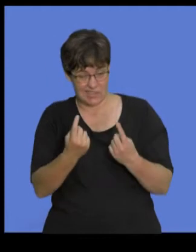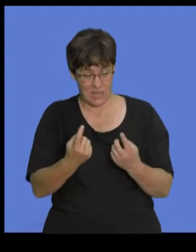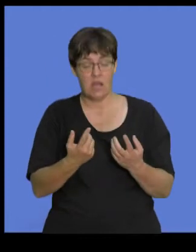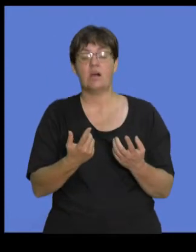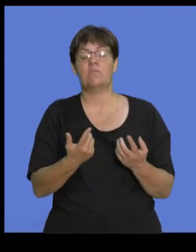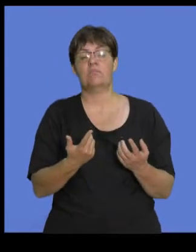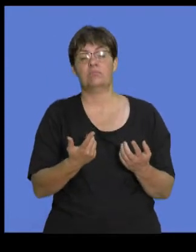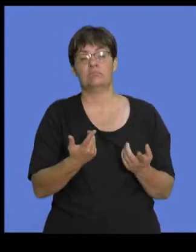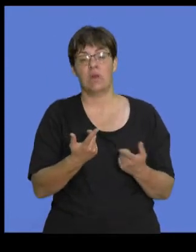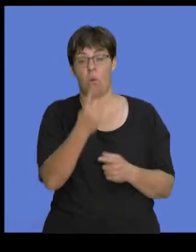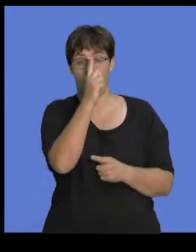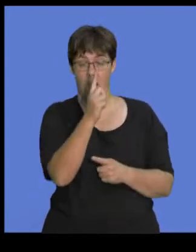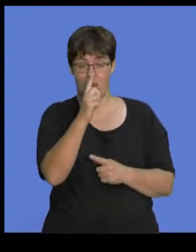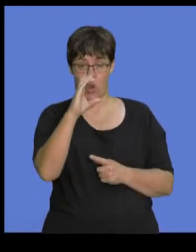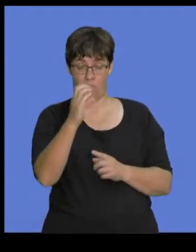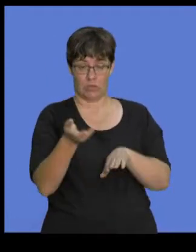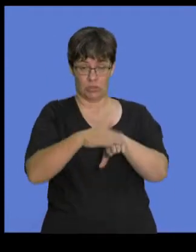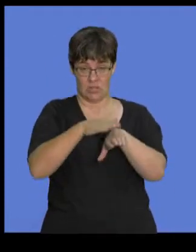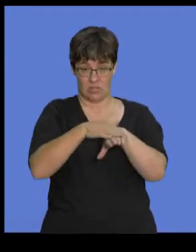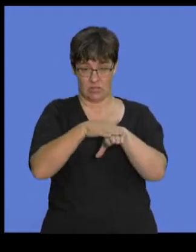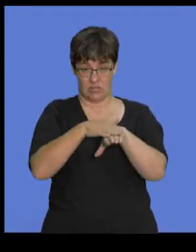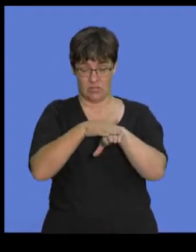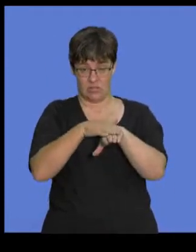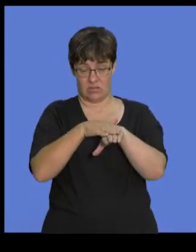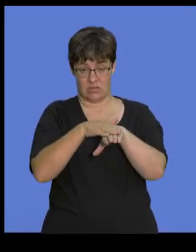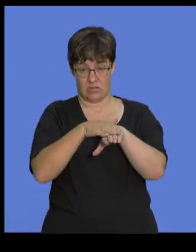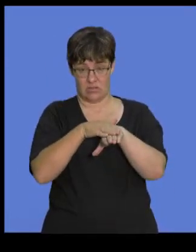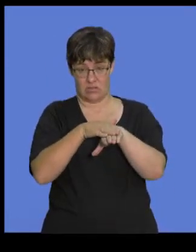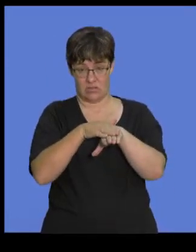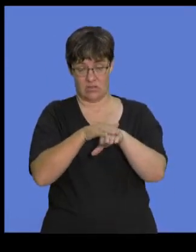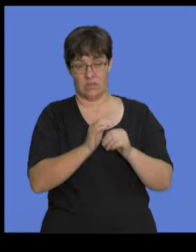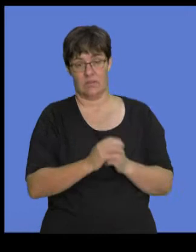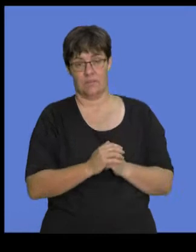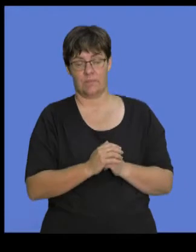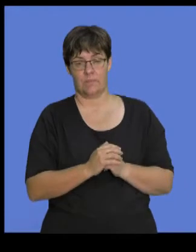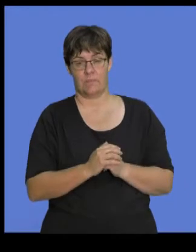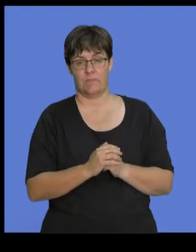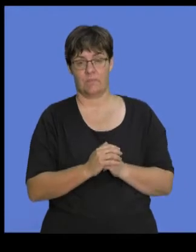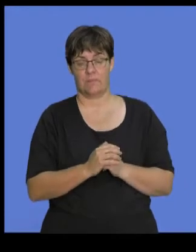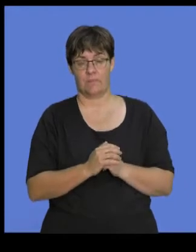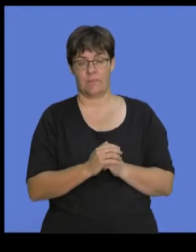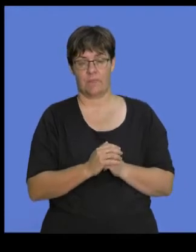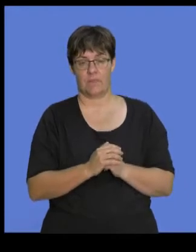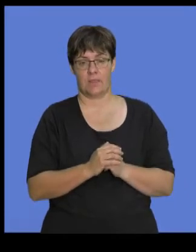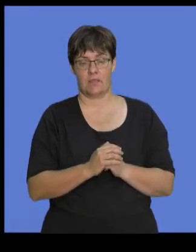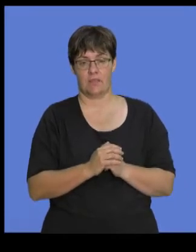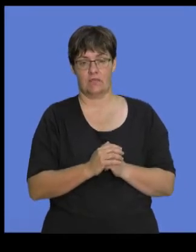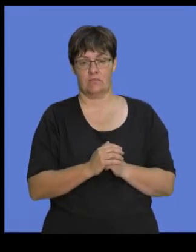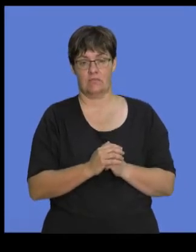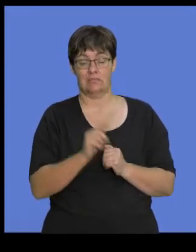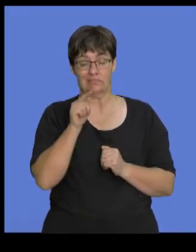that 1 coulomb of charge, okay, 1 coulomb of charge,